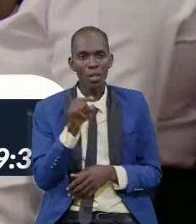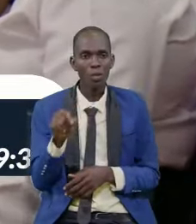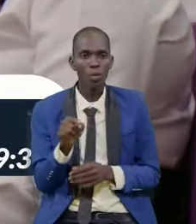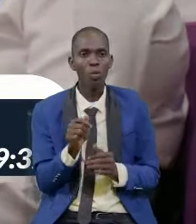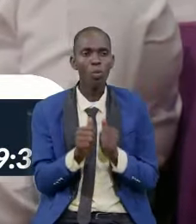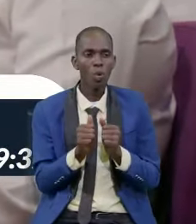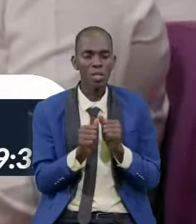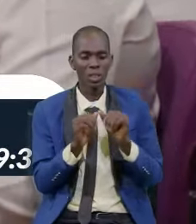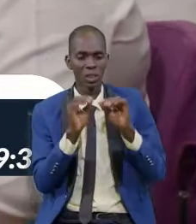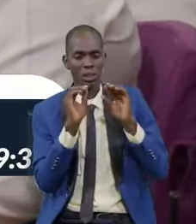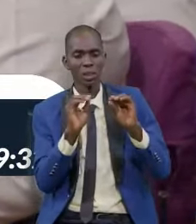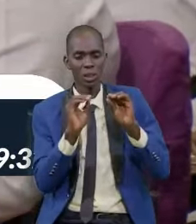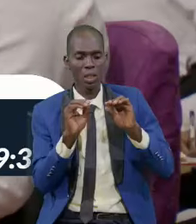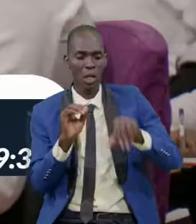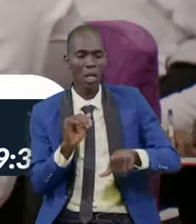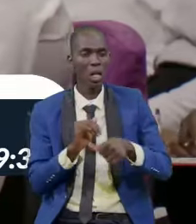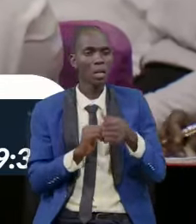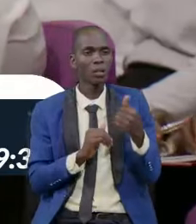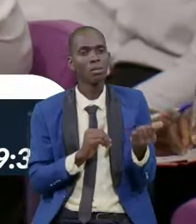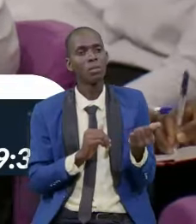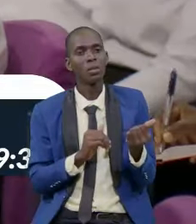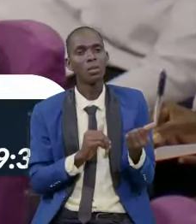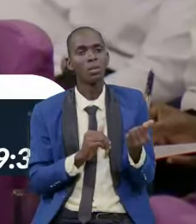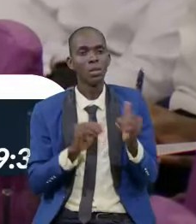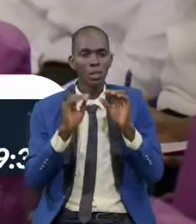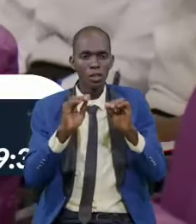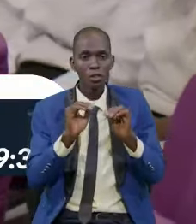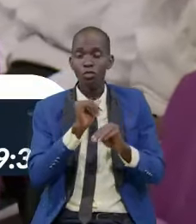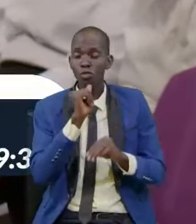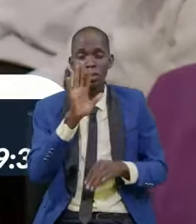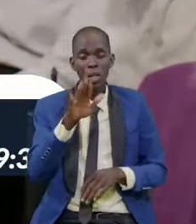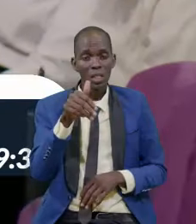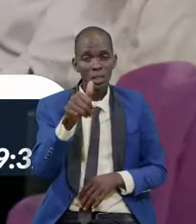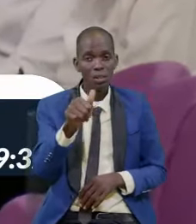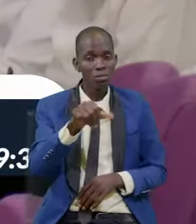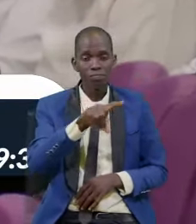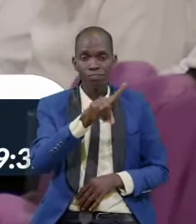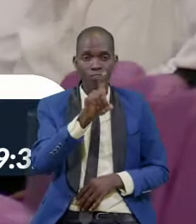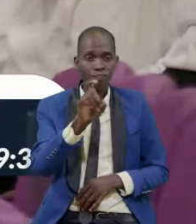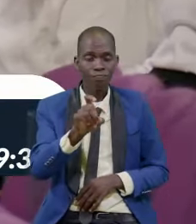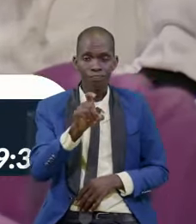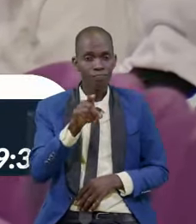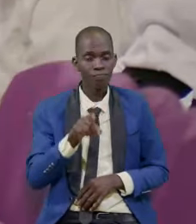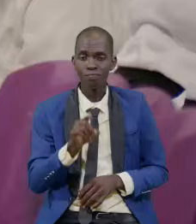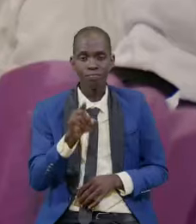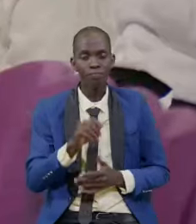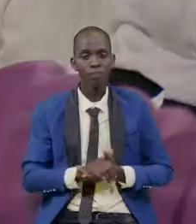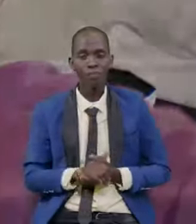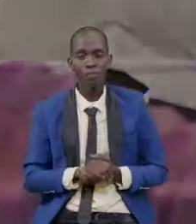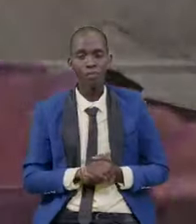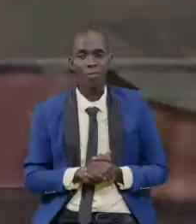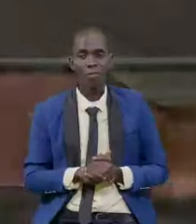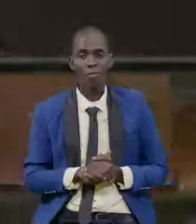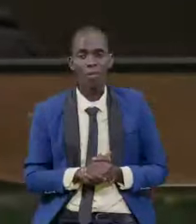which teachest another, teachest not thou thyself? Isn't